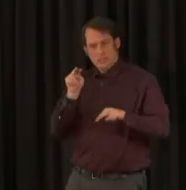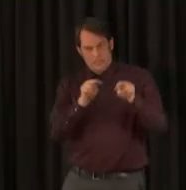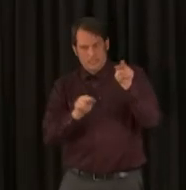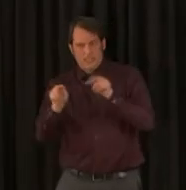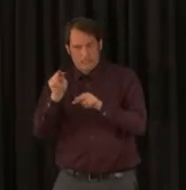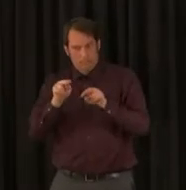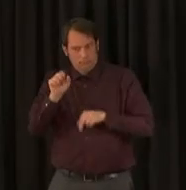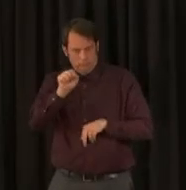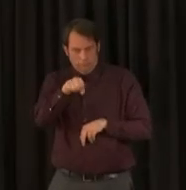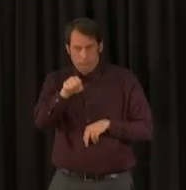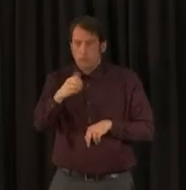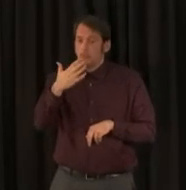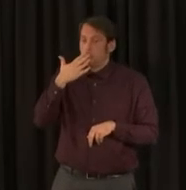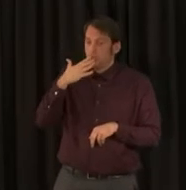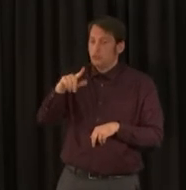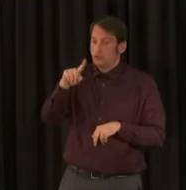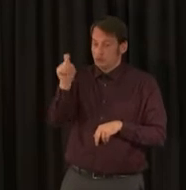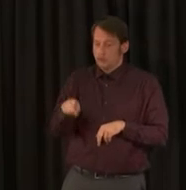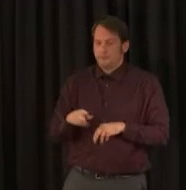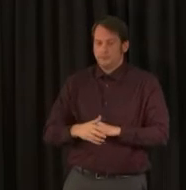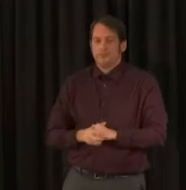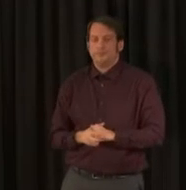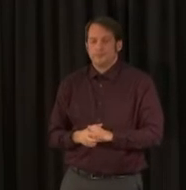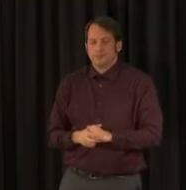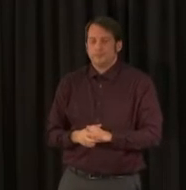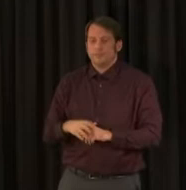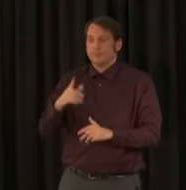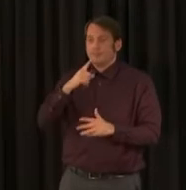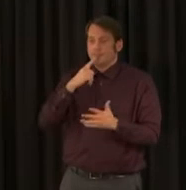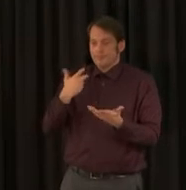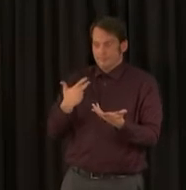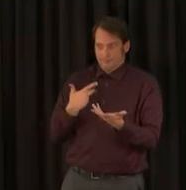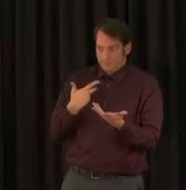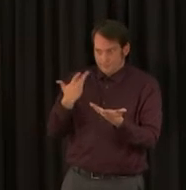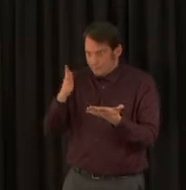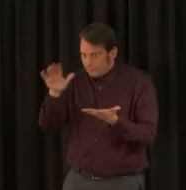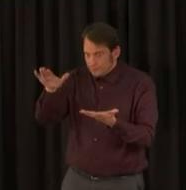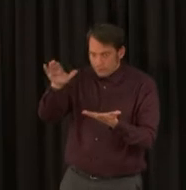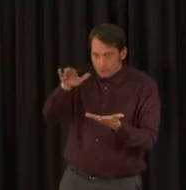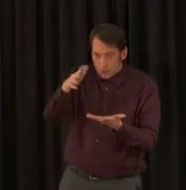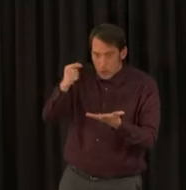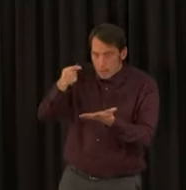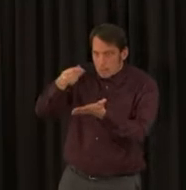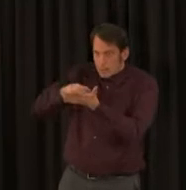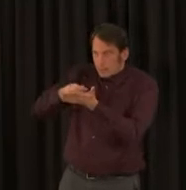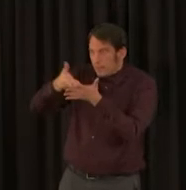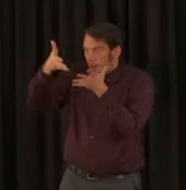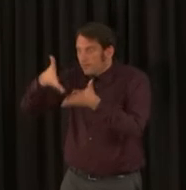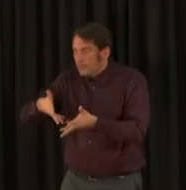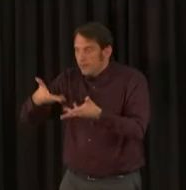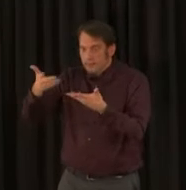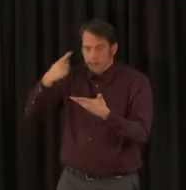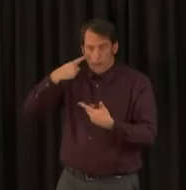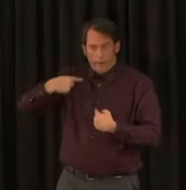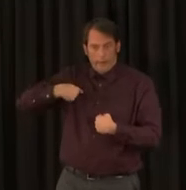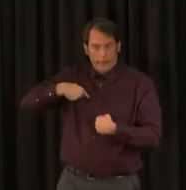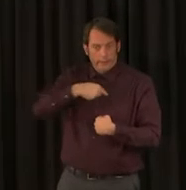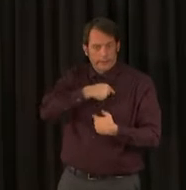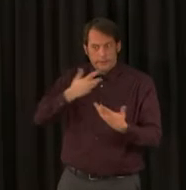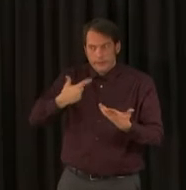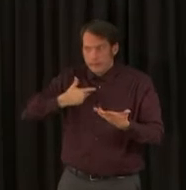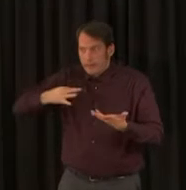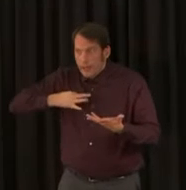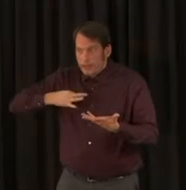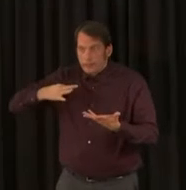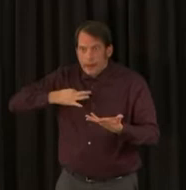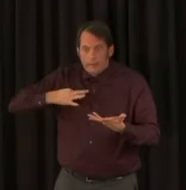Well, I mean, it really wasn't a decision as to what we decided to apply for or not apply for. It was basically